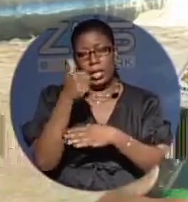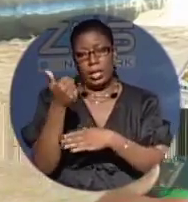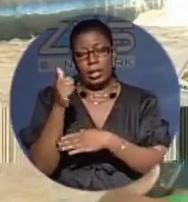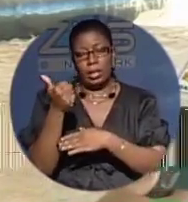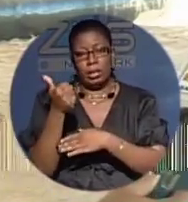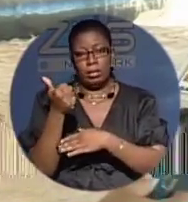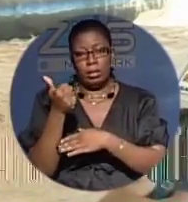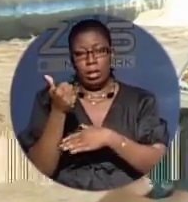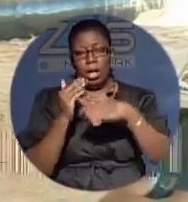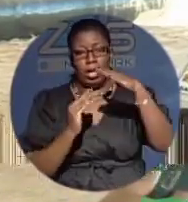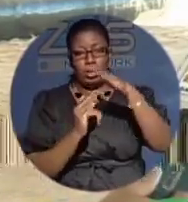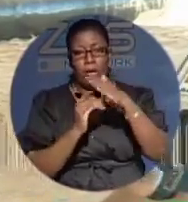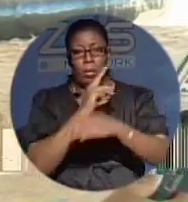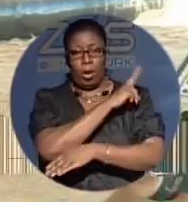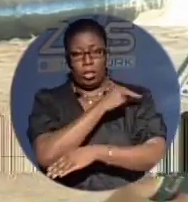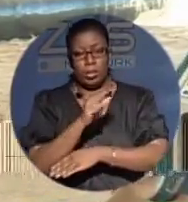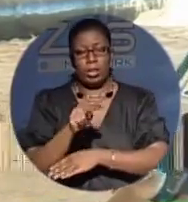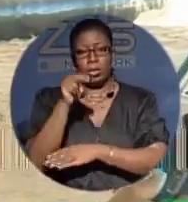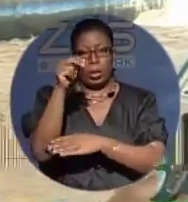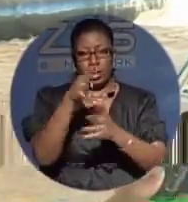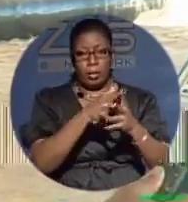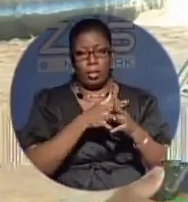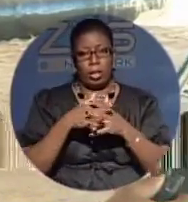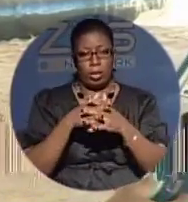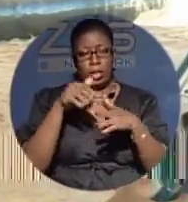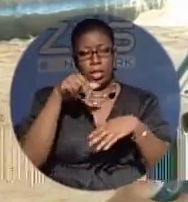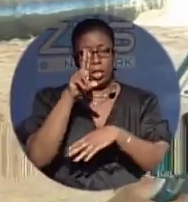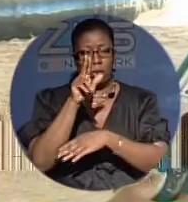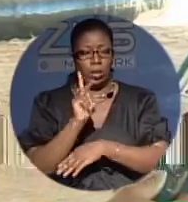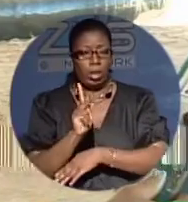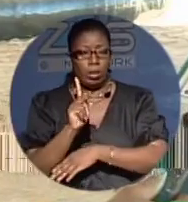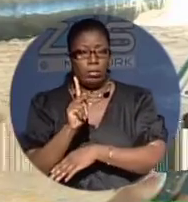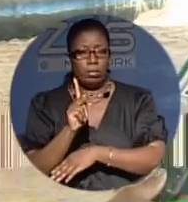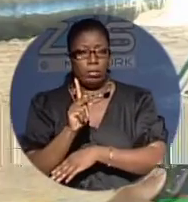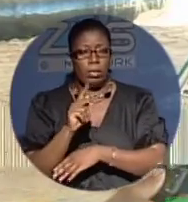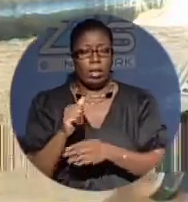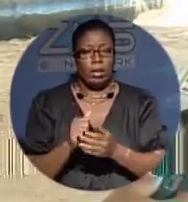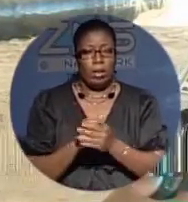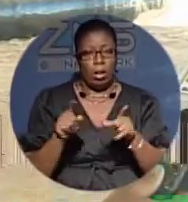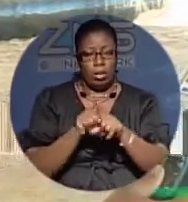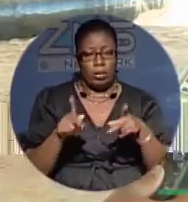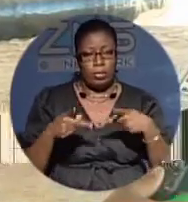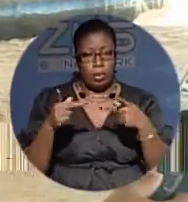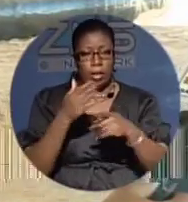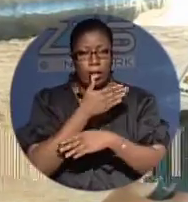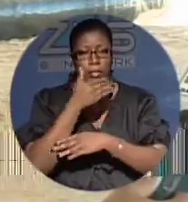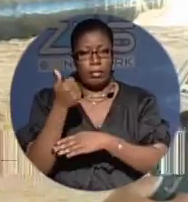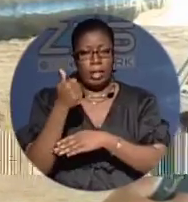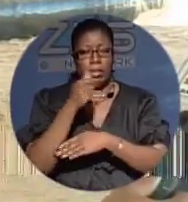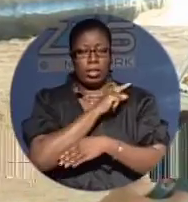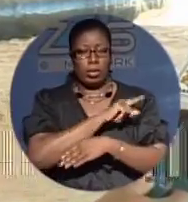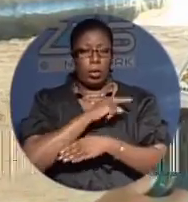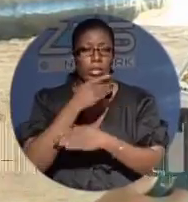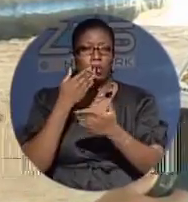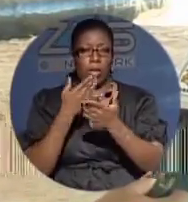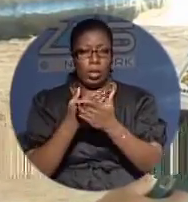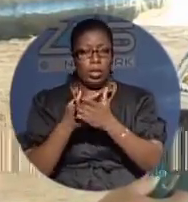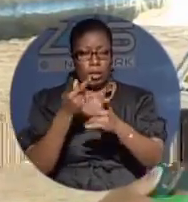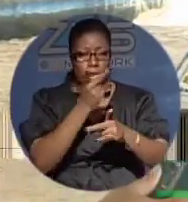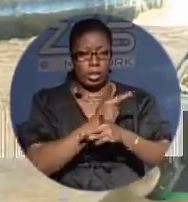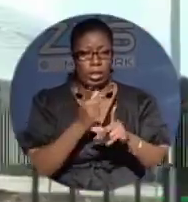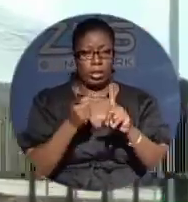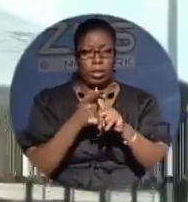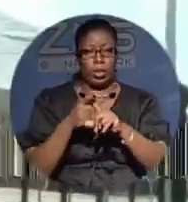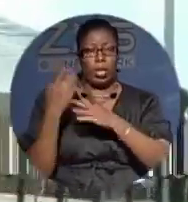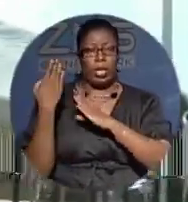top-rated hospital in North America, Canada, or the UK, and provide the best in quality care to the Bahamian